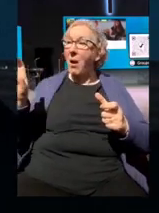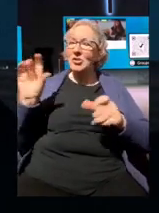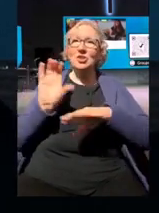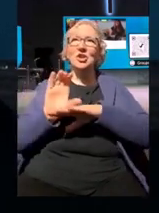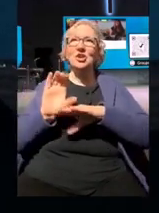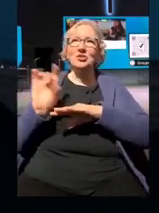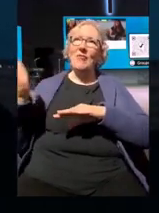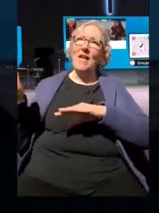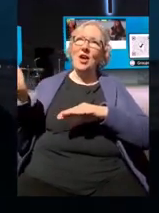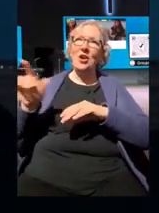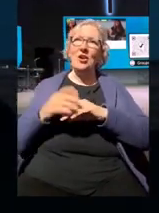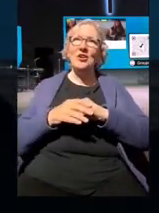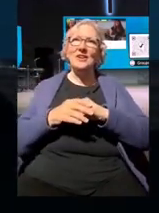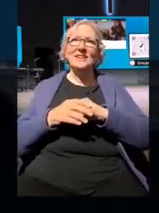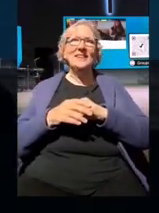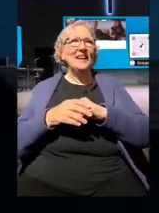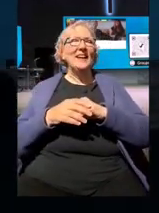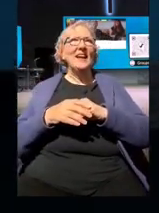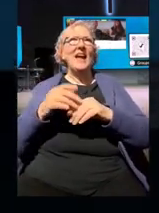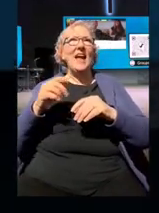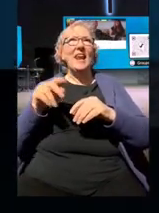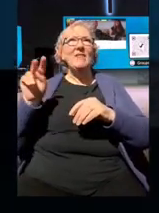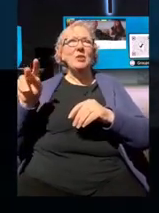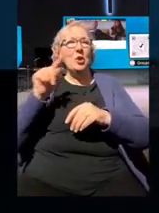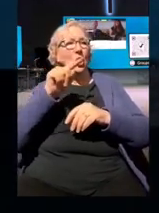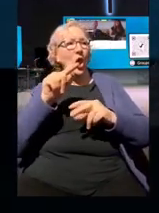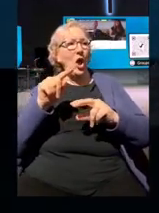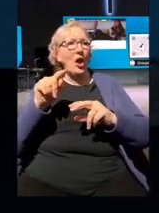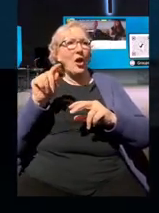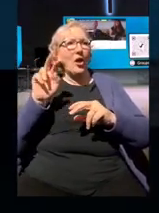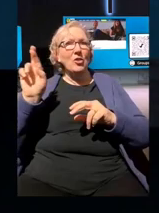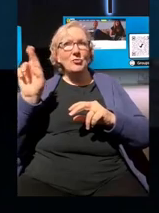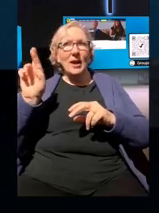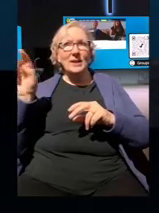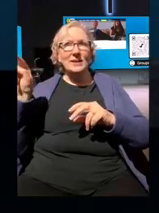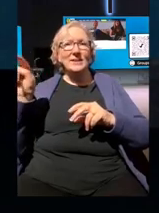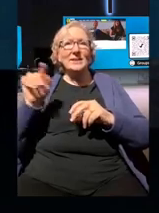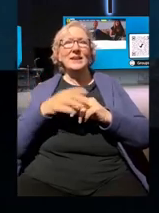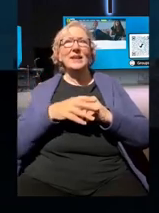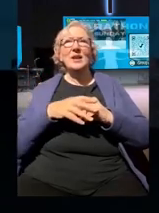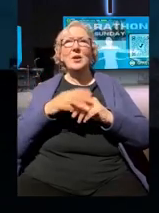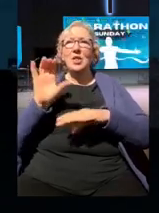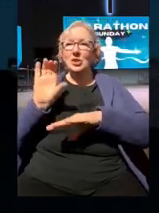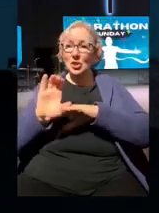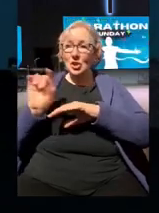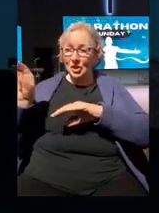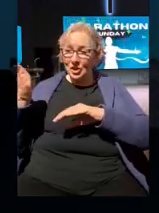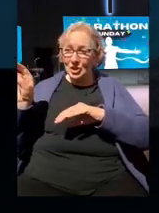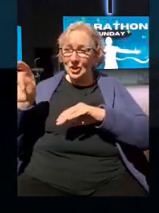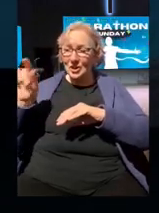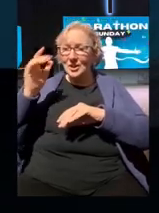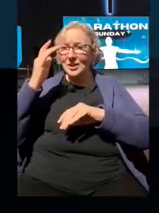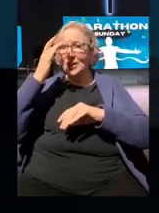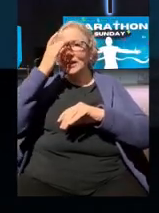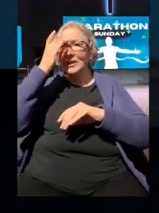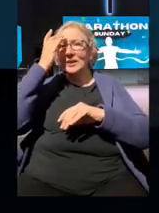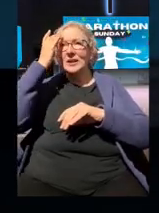the race. And if you look over on the right side where our church is,